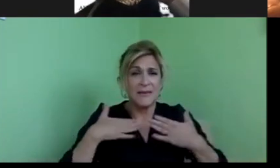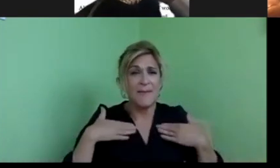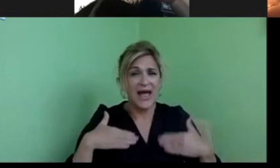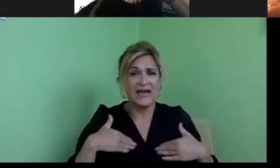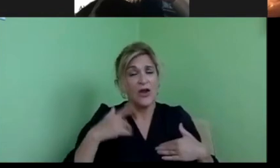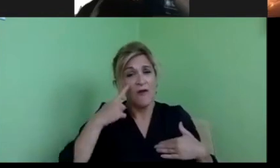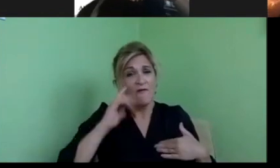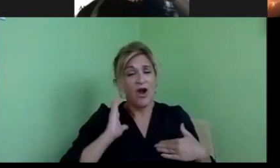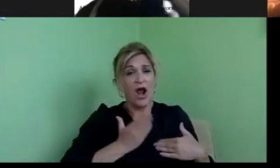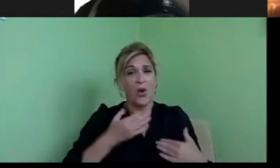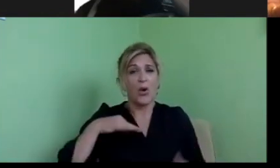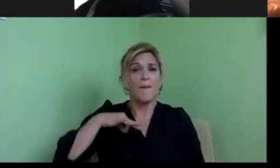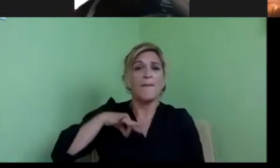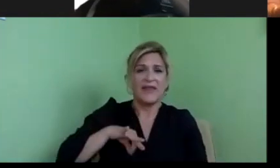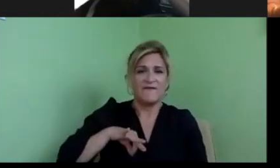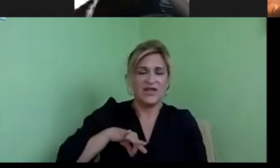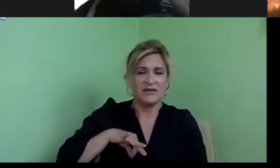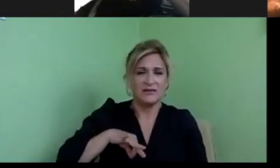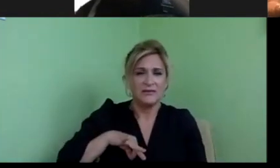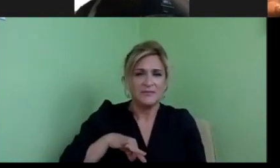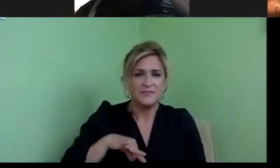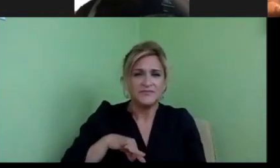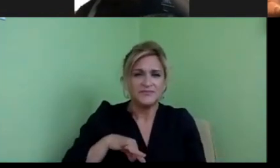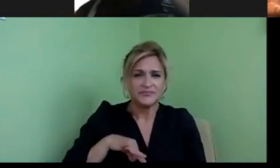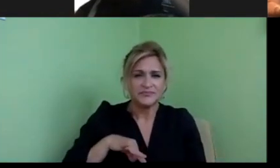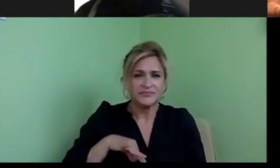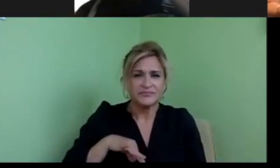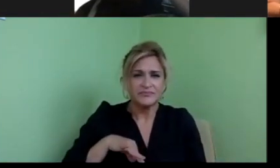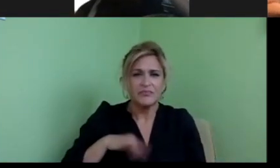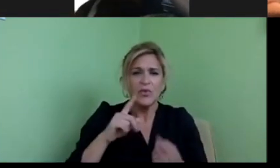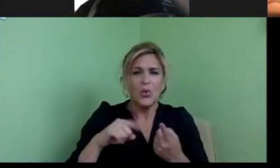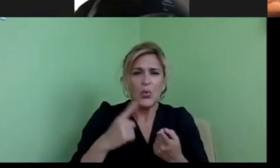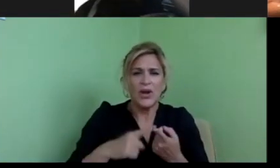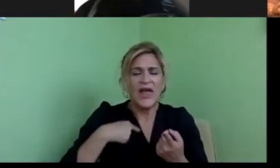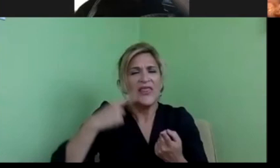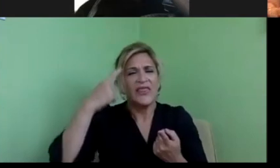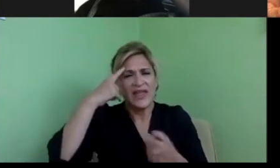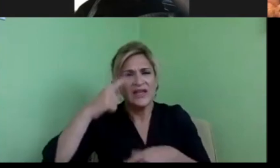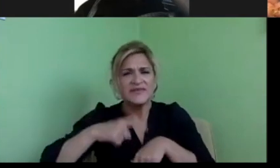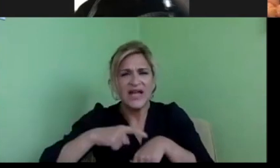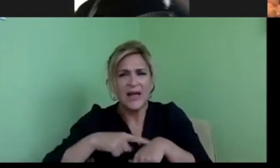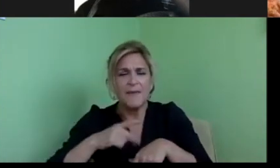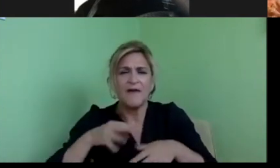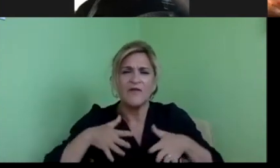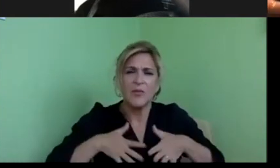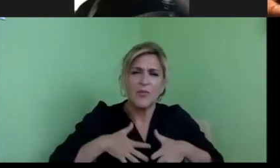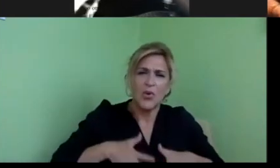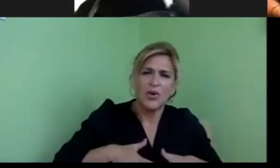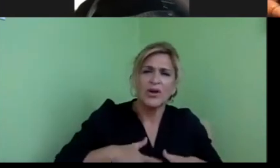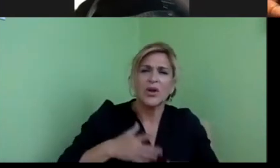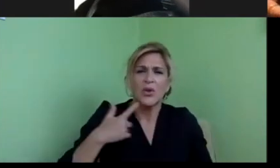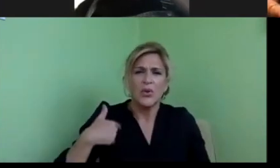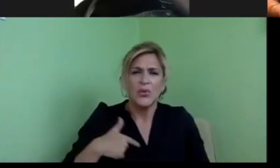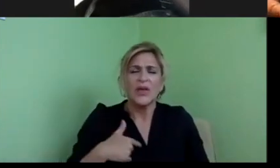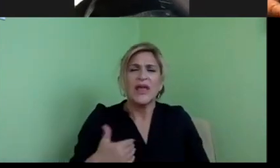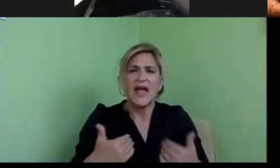please and so i think that you know when it comes to time and mourning that we have we have a reckoning we have